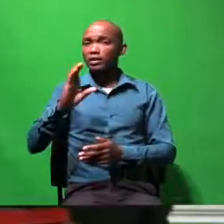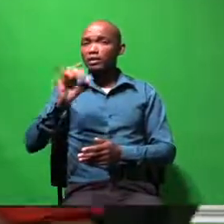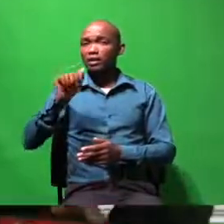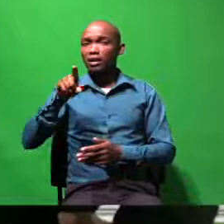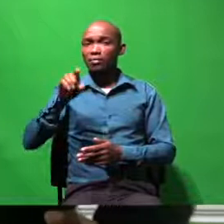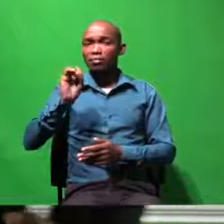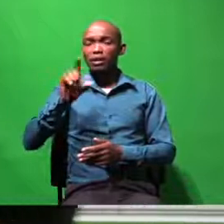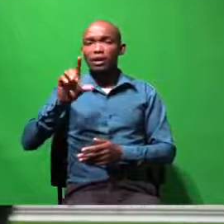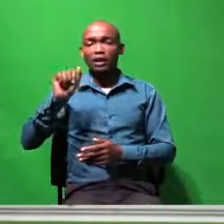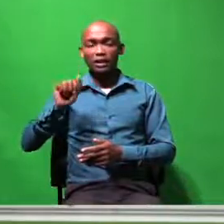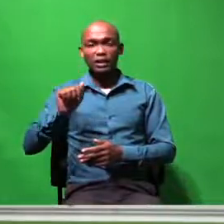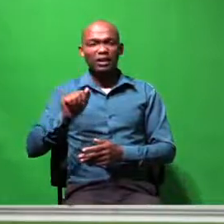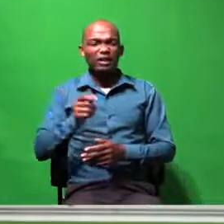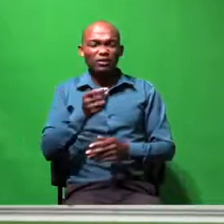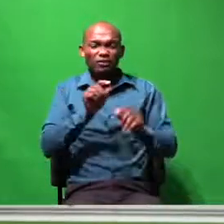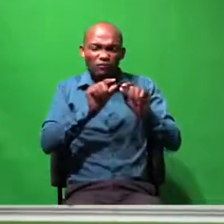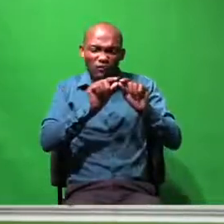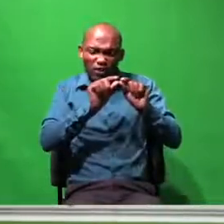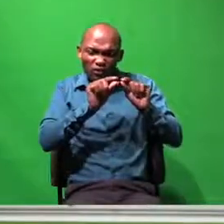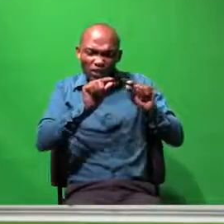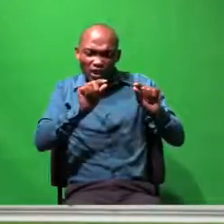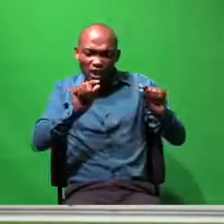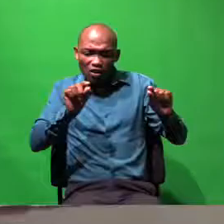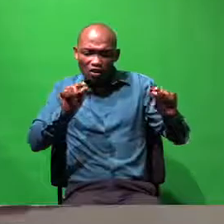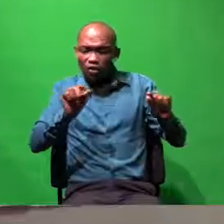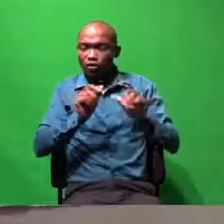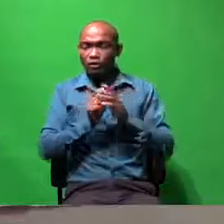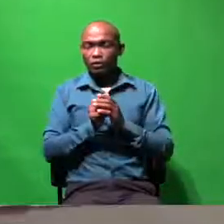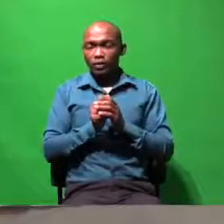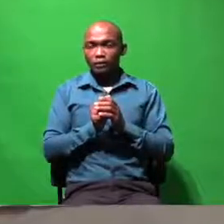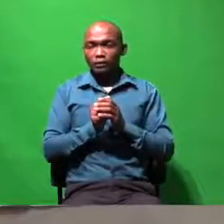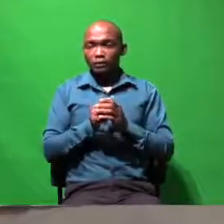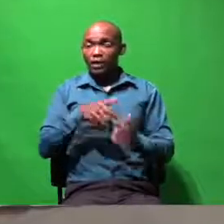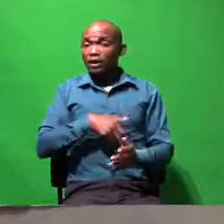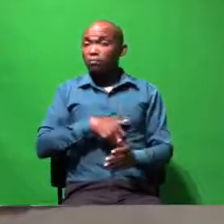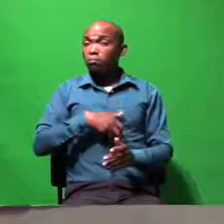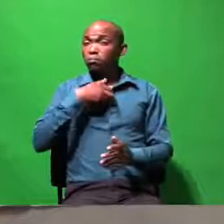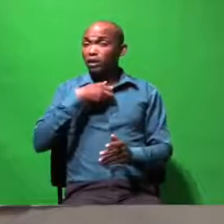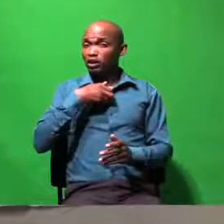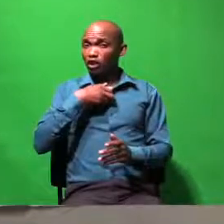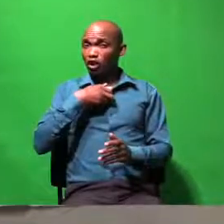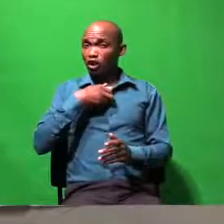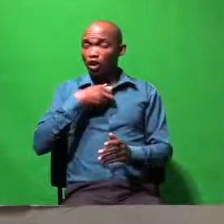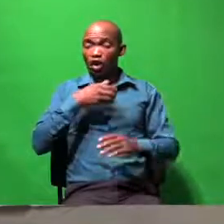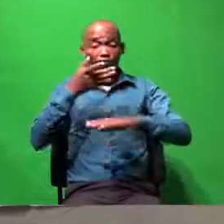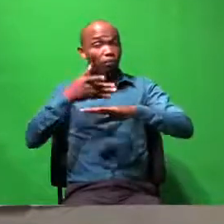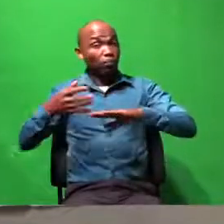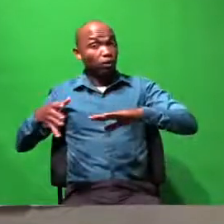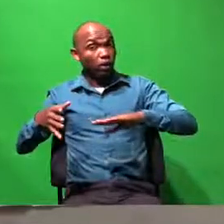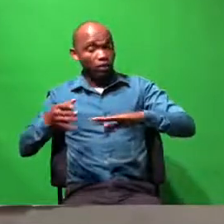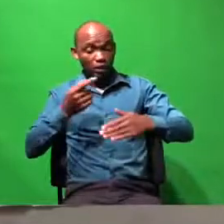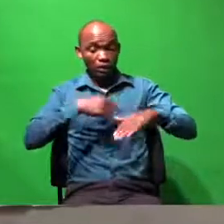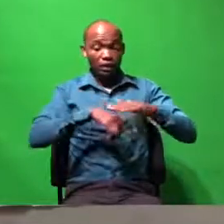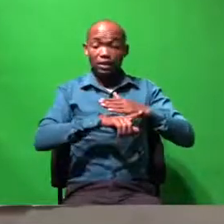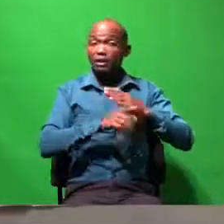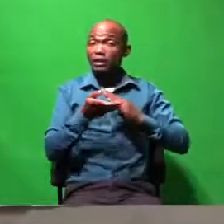are very narrow. If the capillaries are narrow, the pressure of the blood in this area or